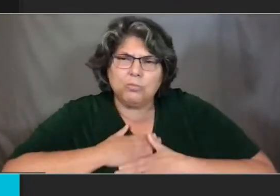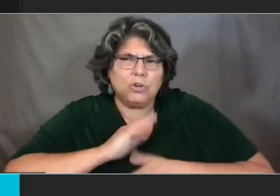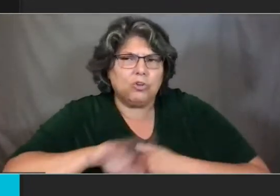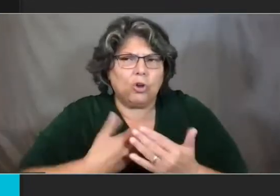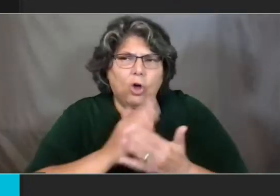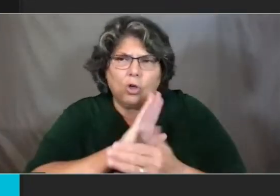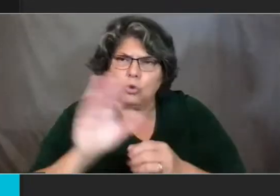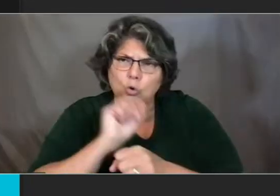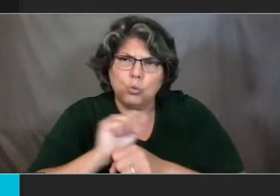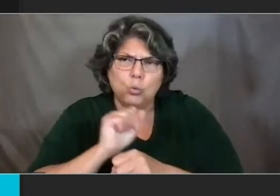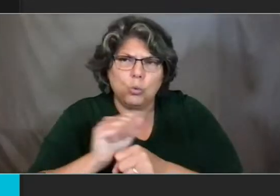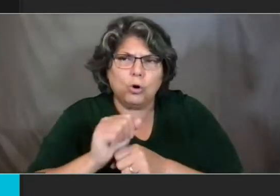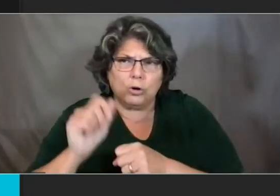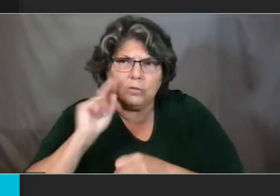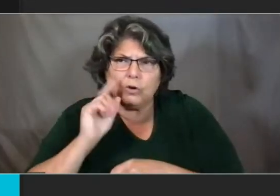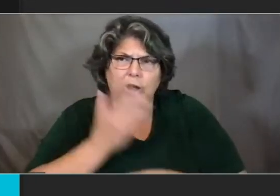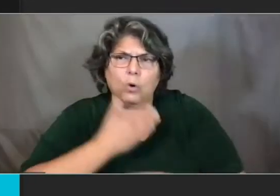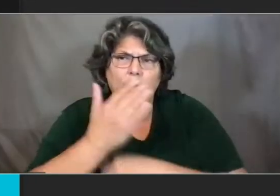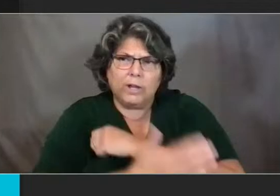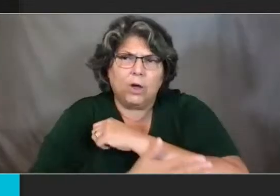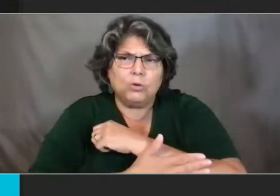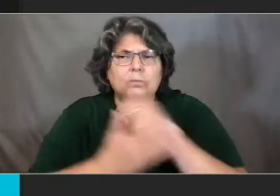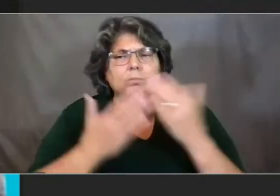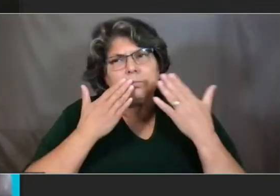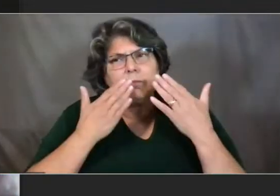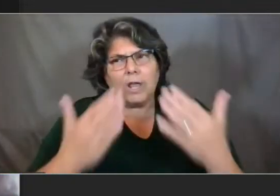front lines for our county. Thank you.